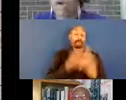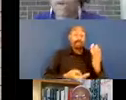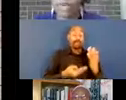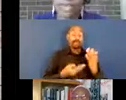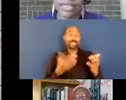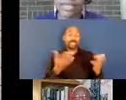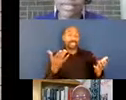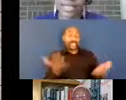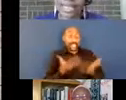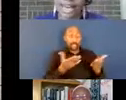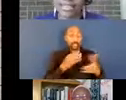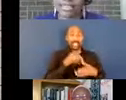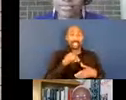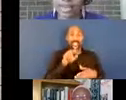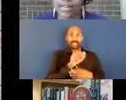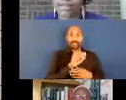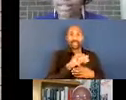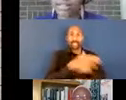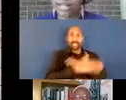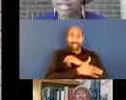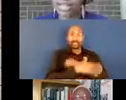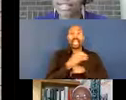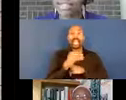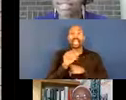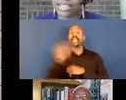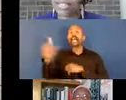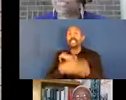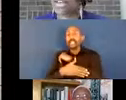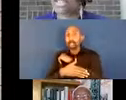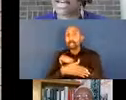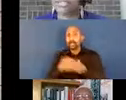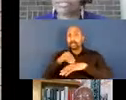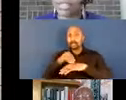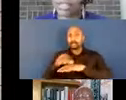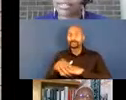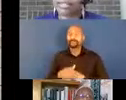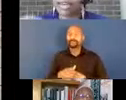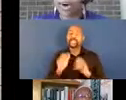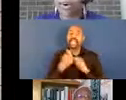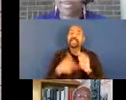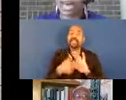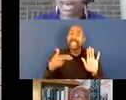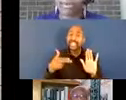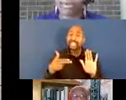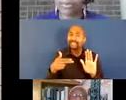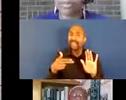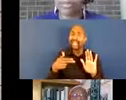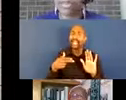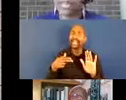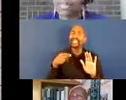How are we to classify such states that disenfranchise residents of their own